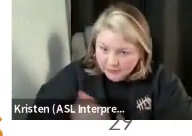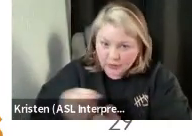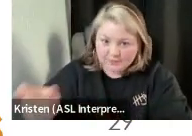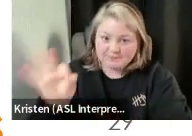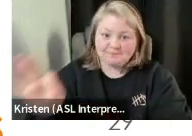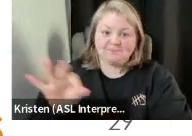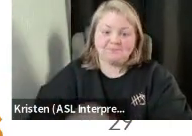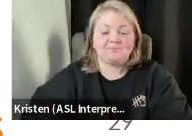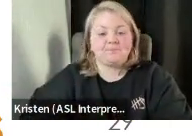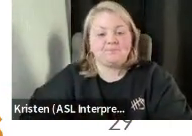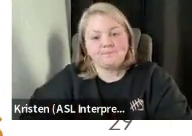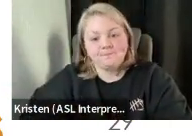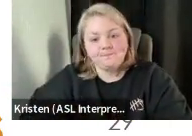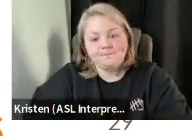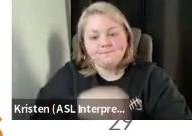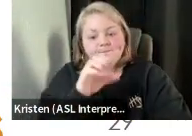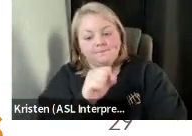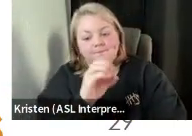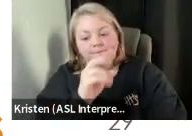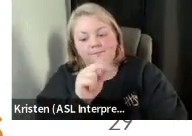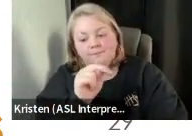And then we have Sonia.